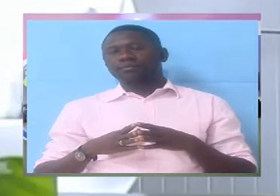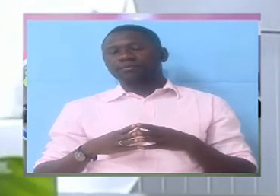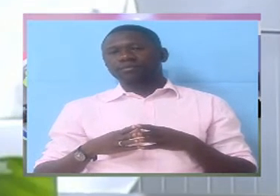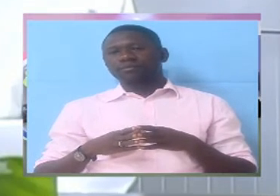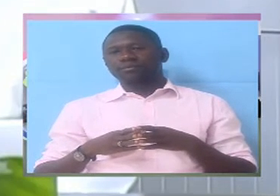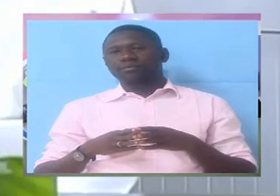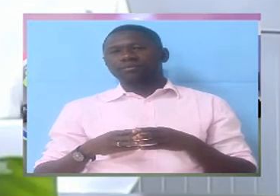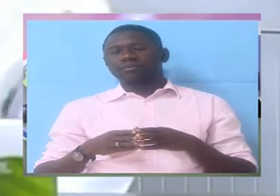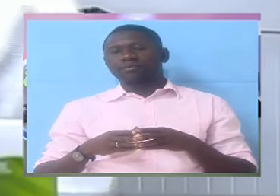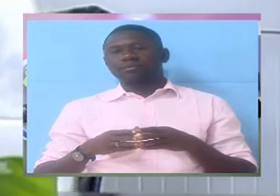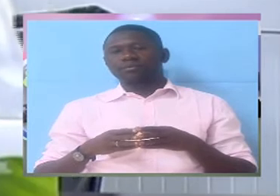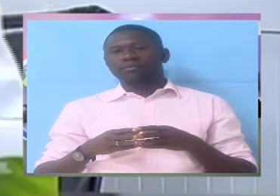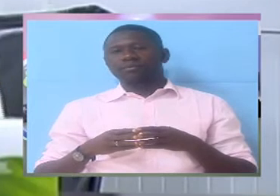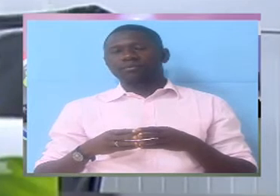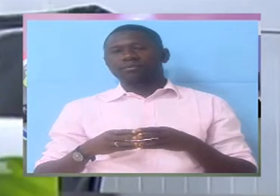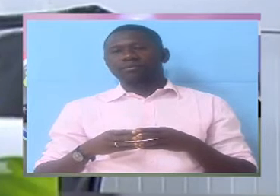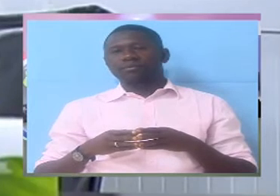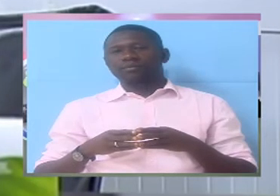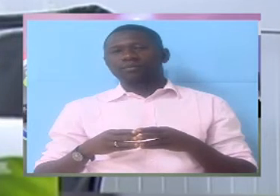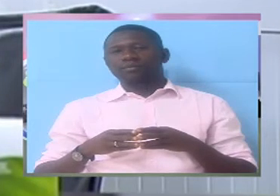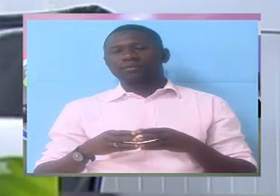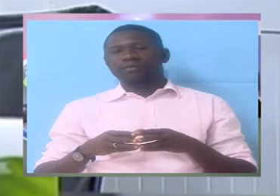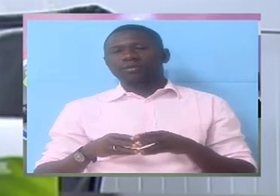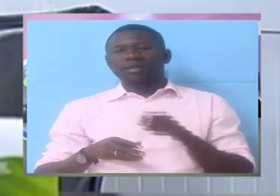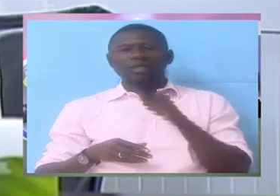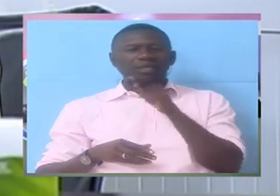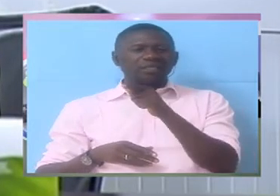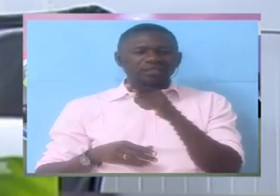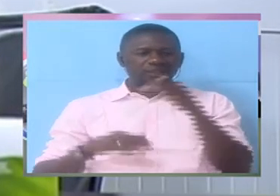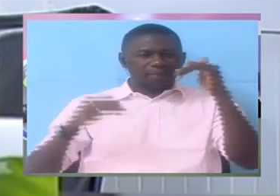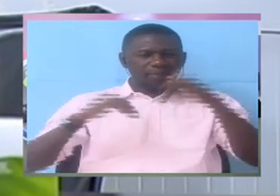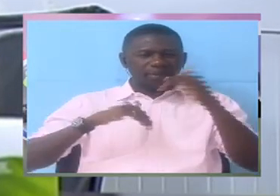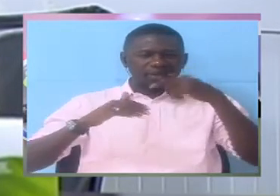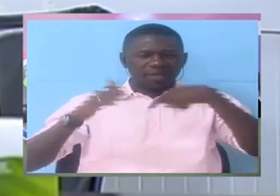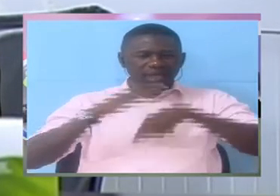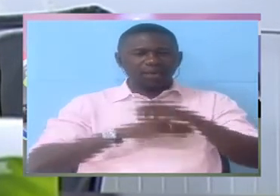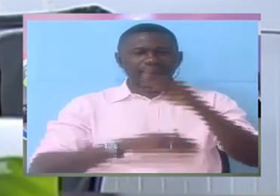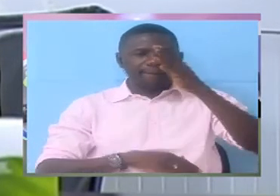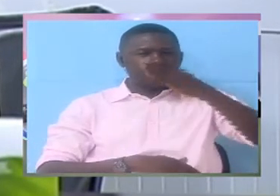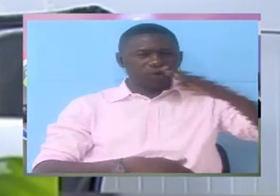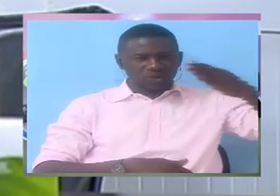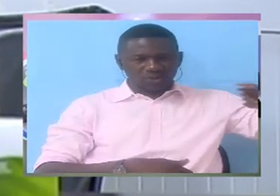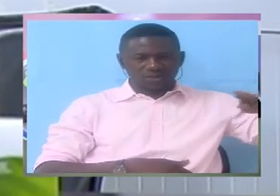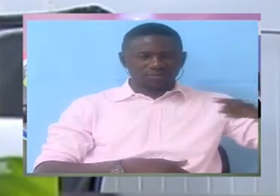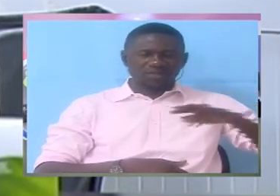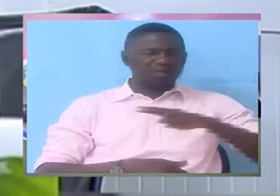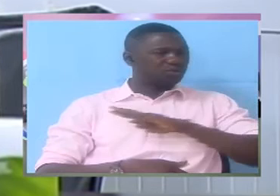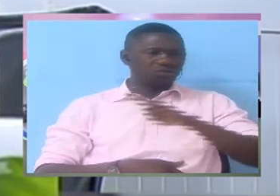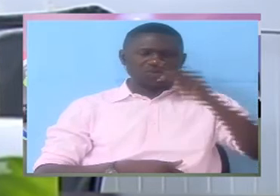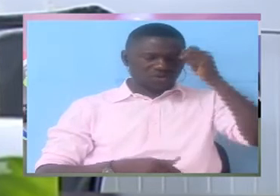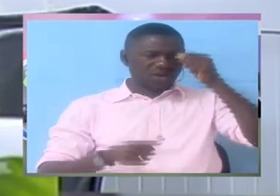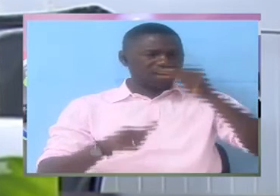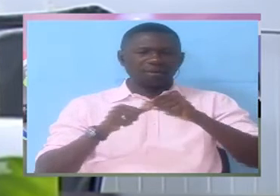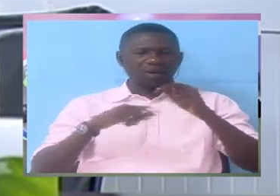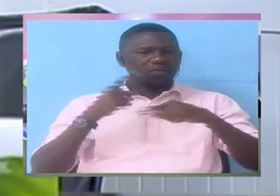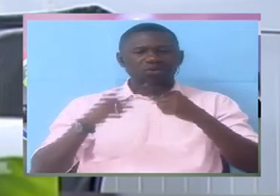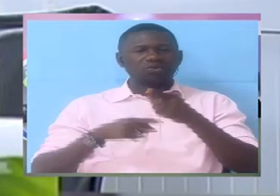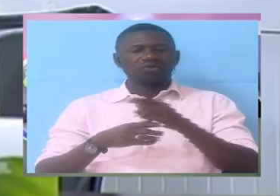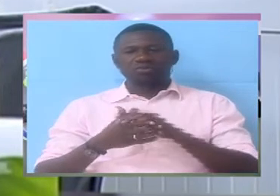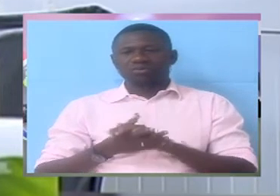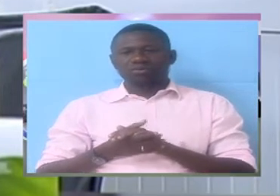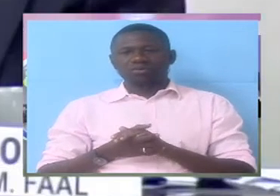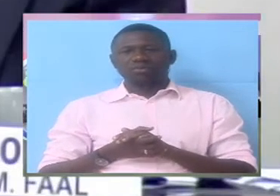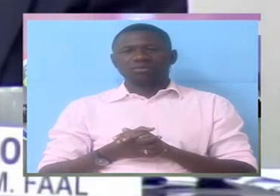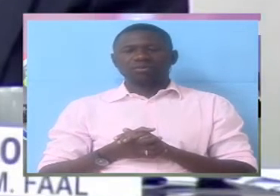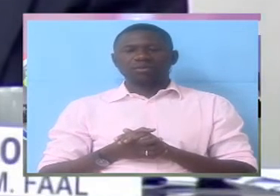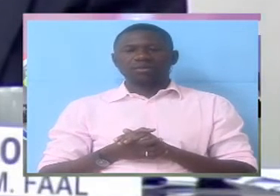This meeting in Bakote, I don't definitely remember it. Nimbe ngo Bakote akilo mangu muta. Yes, but he